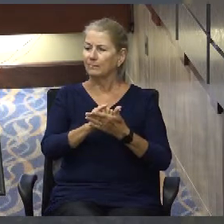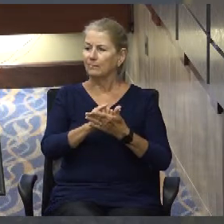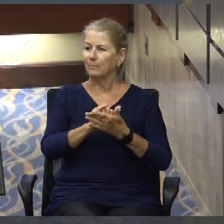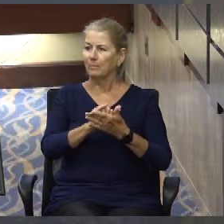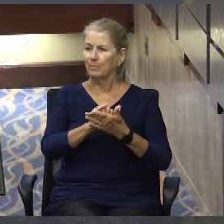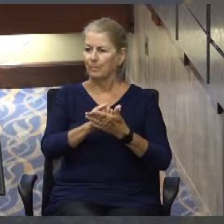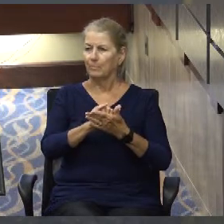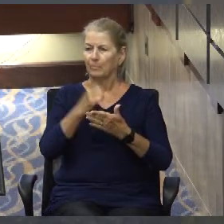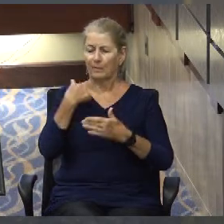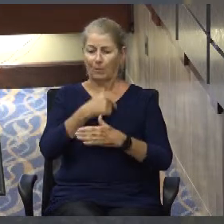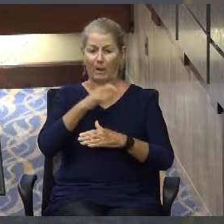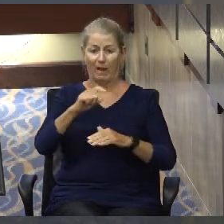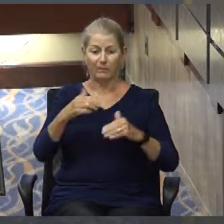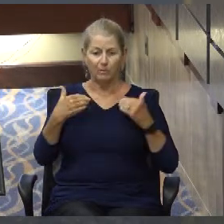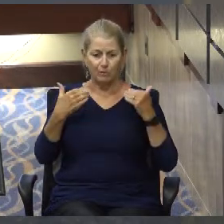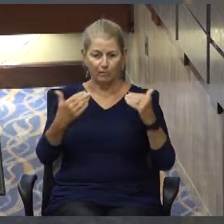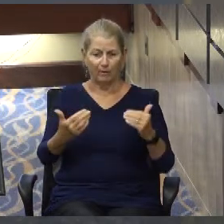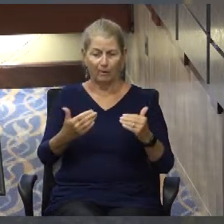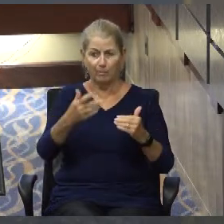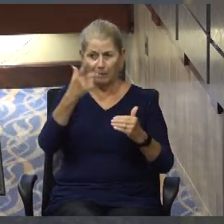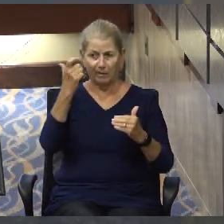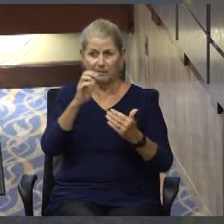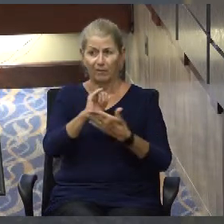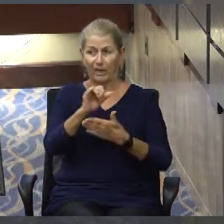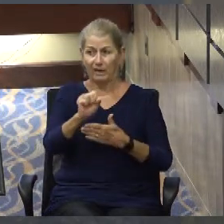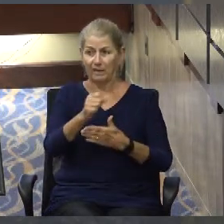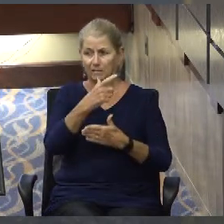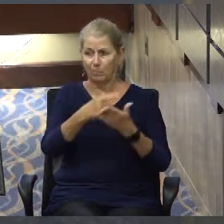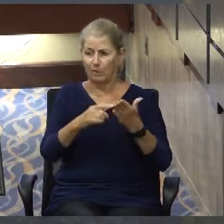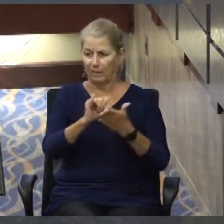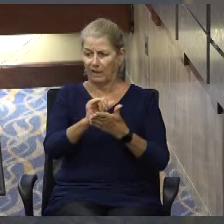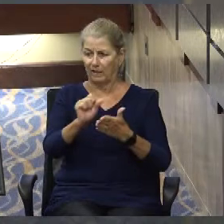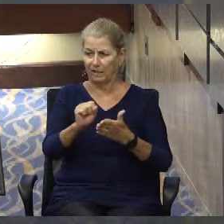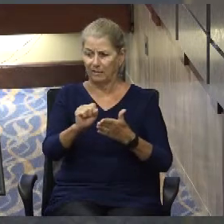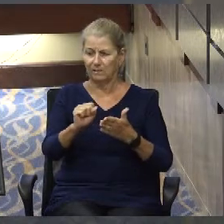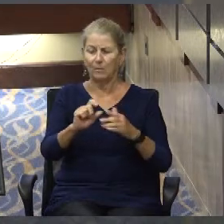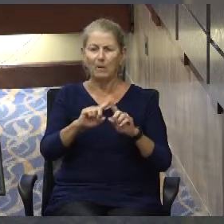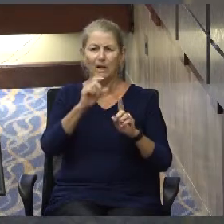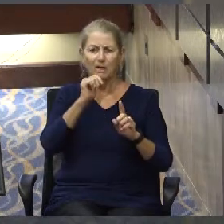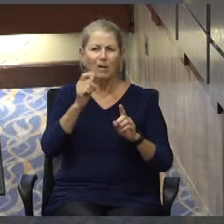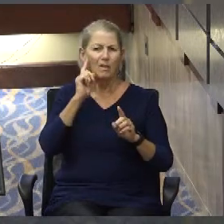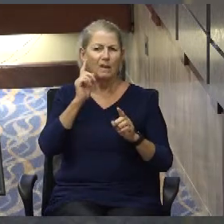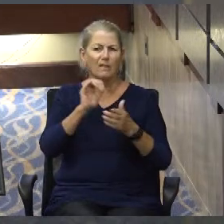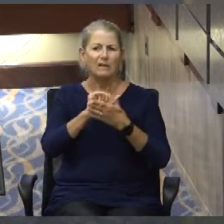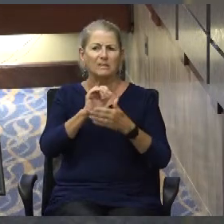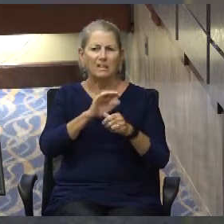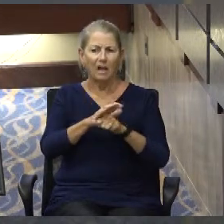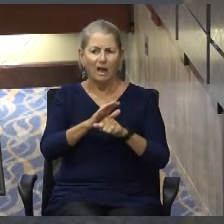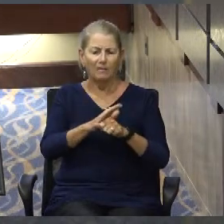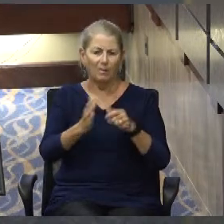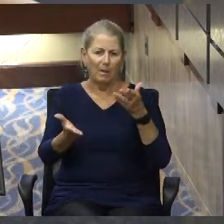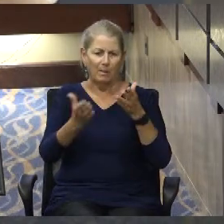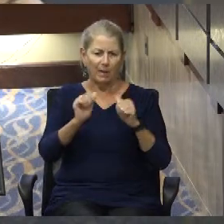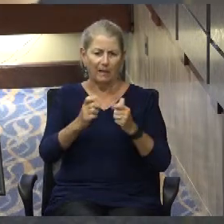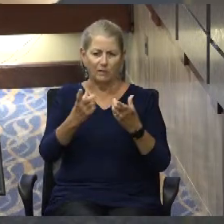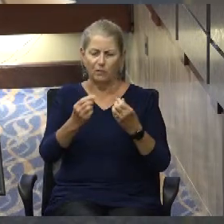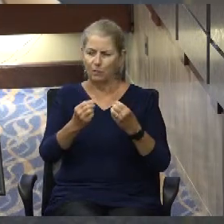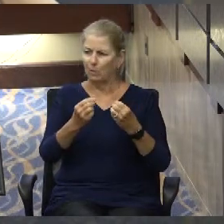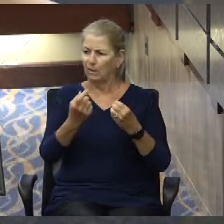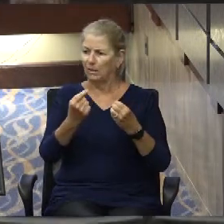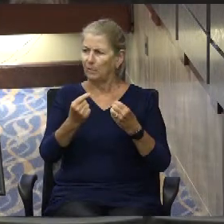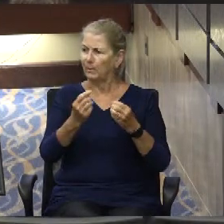I know we got to move forward because it is what it is, but I just don't think that that's enough. So I figure the next time maybe we can do a little bit more to push a little bit